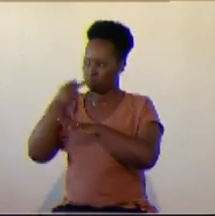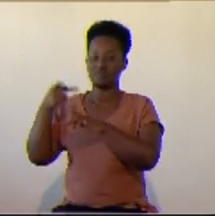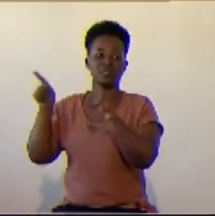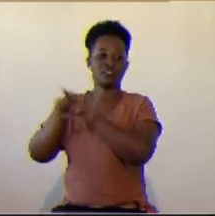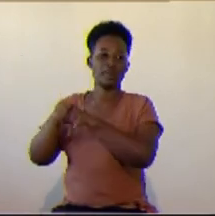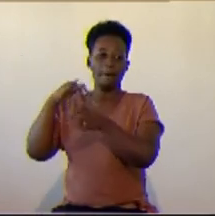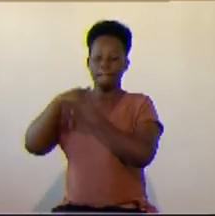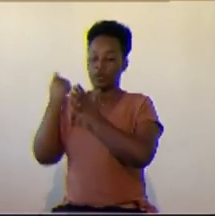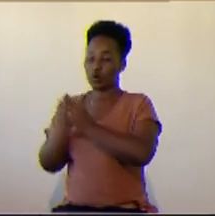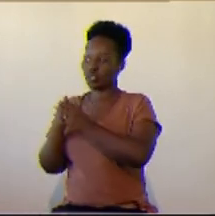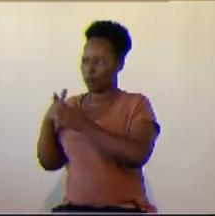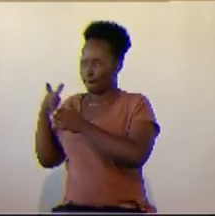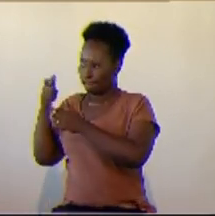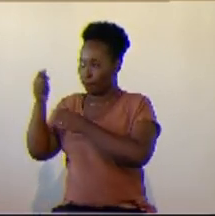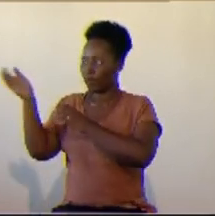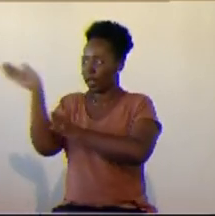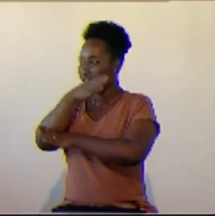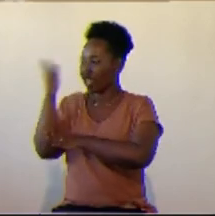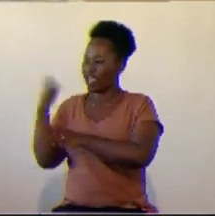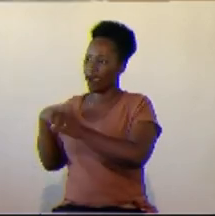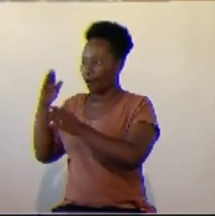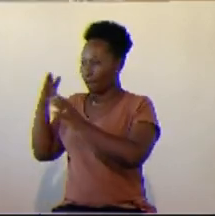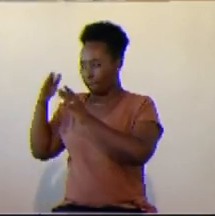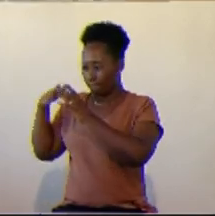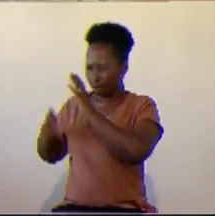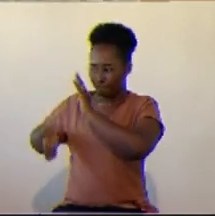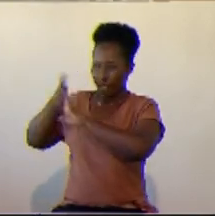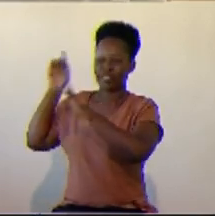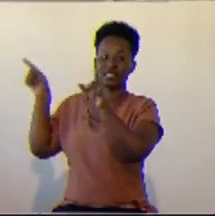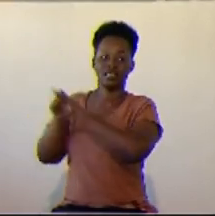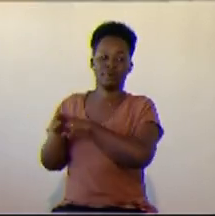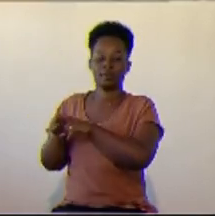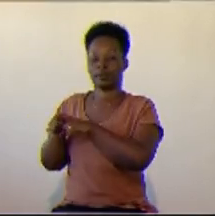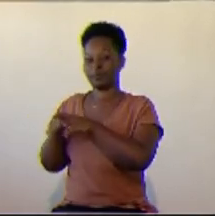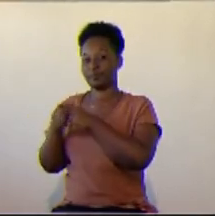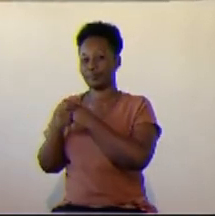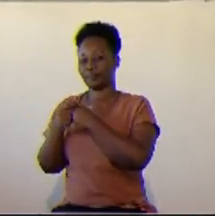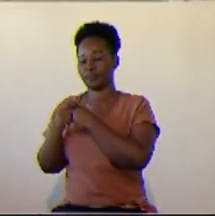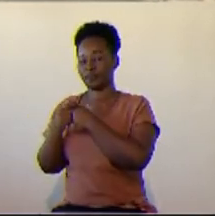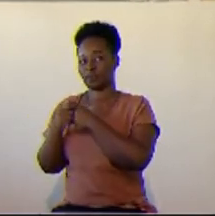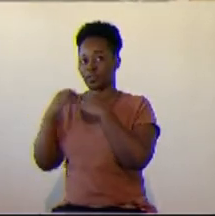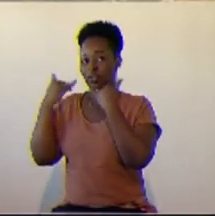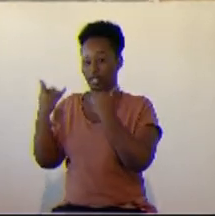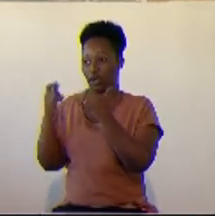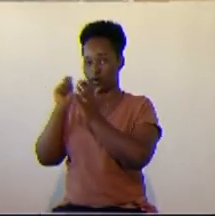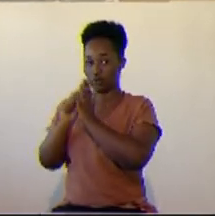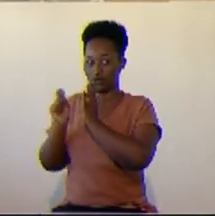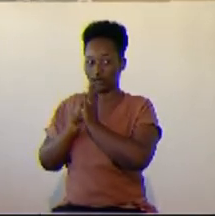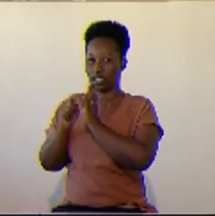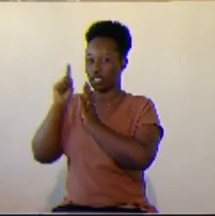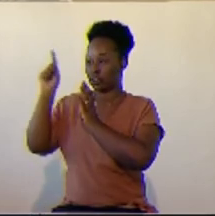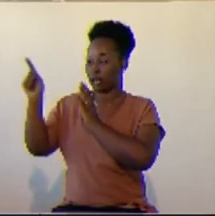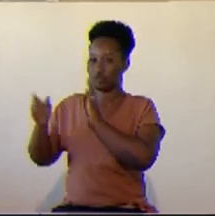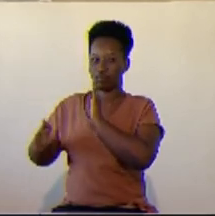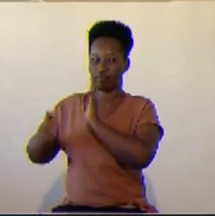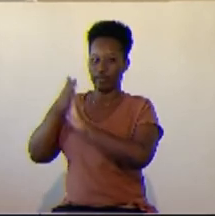Because the air pressure here is the same. So pressure due to this, let me record it in red, that pressure is going